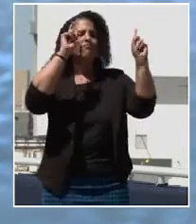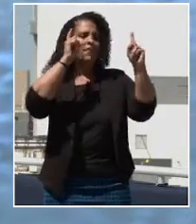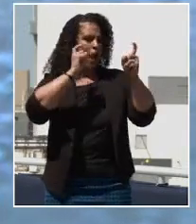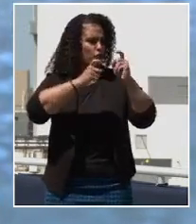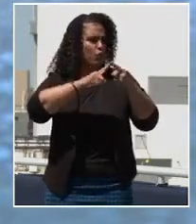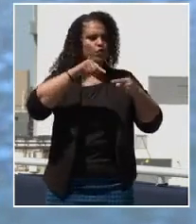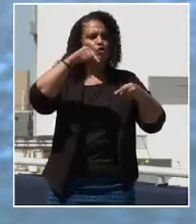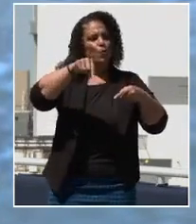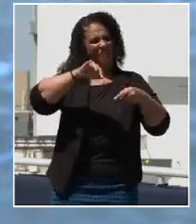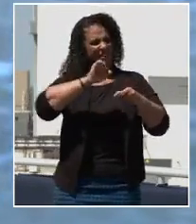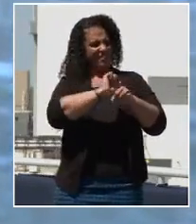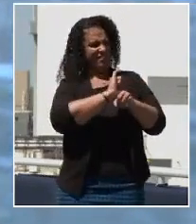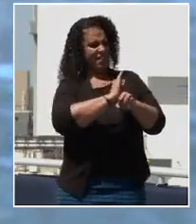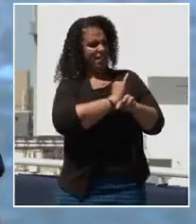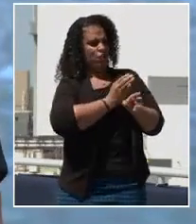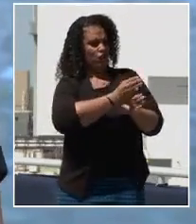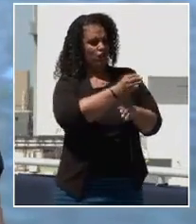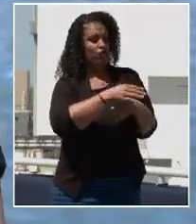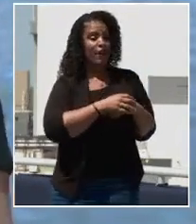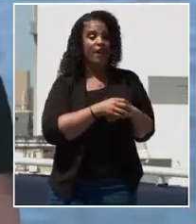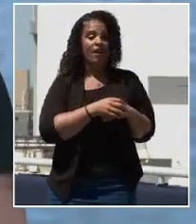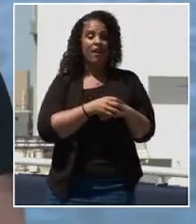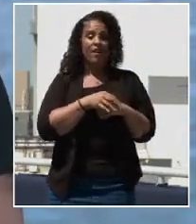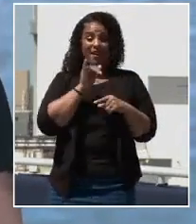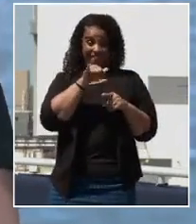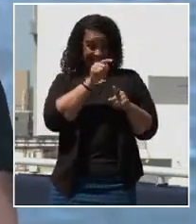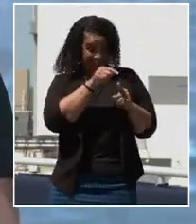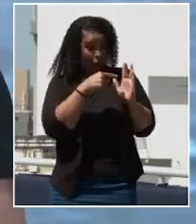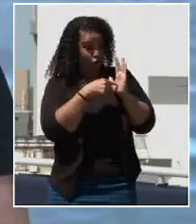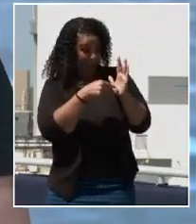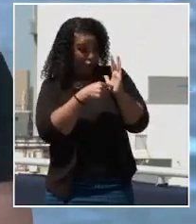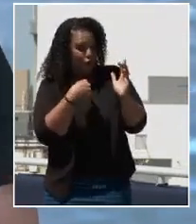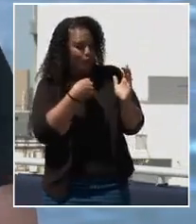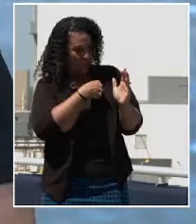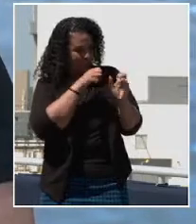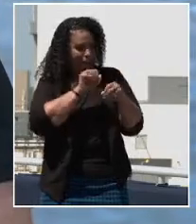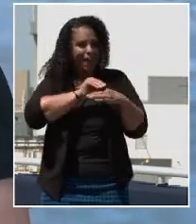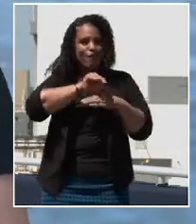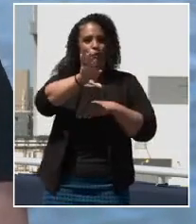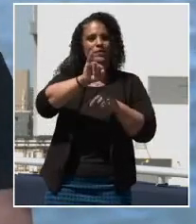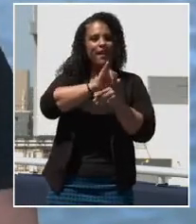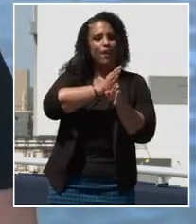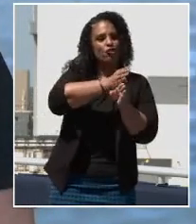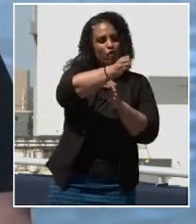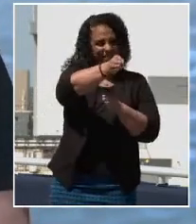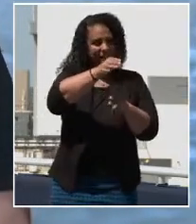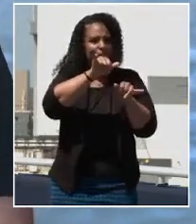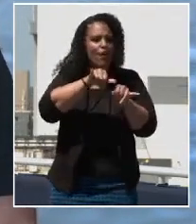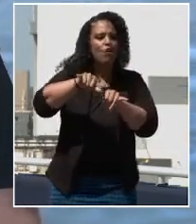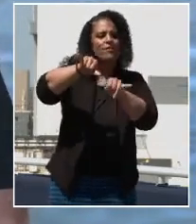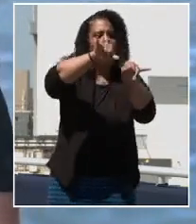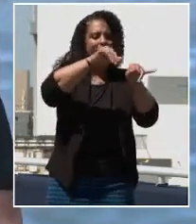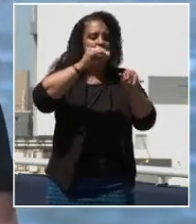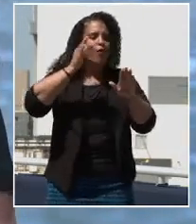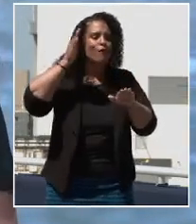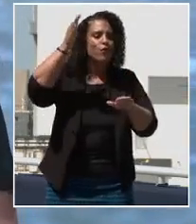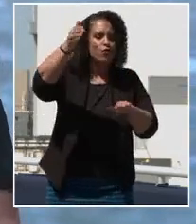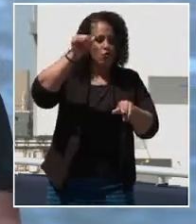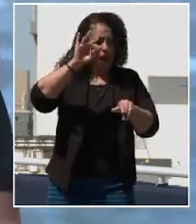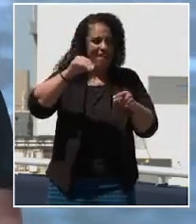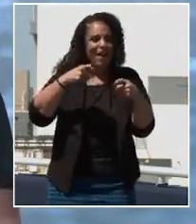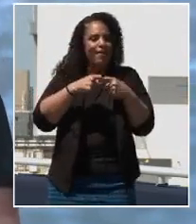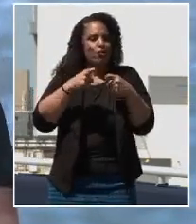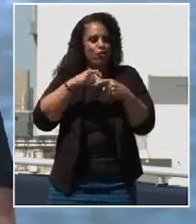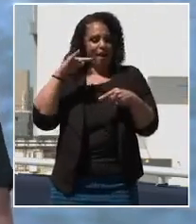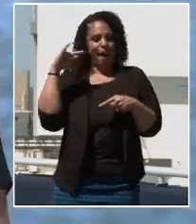contributions to Industry as a reference platform we're able to influence industry influence standards and the future of of